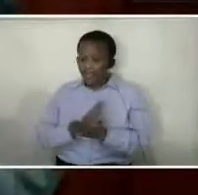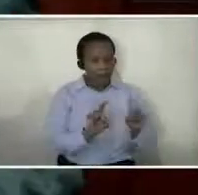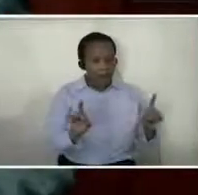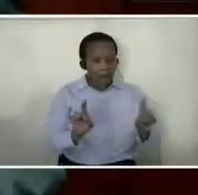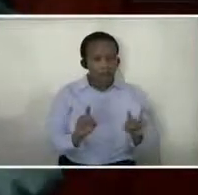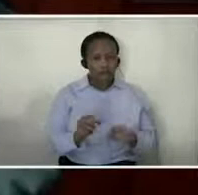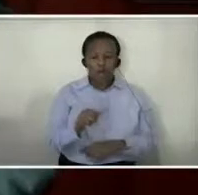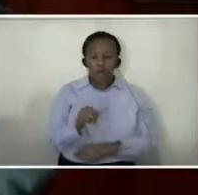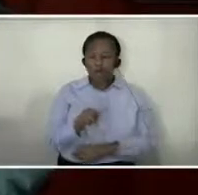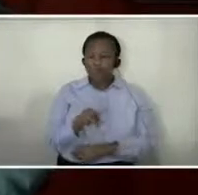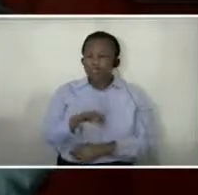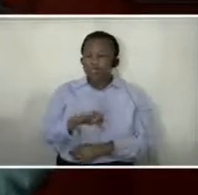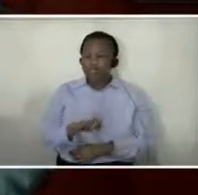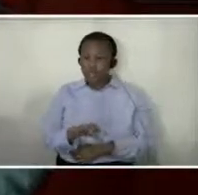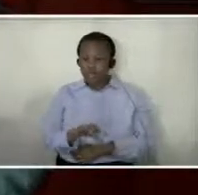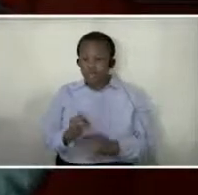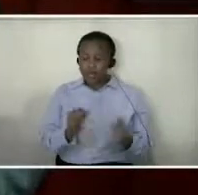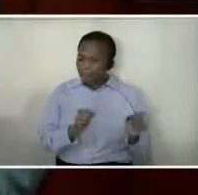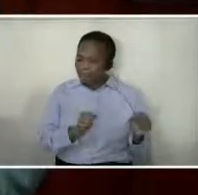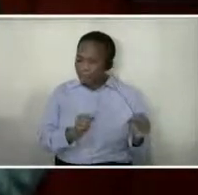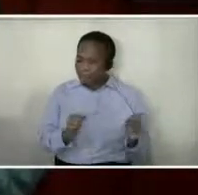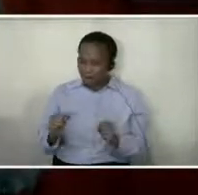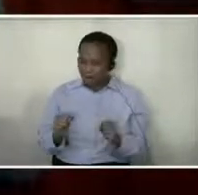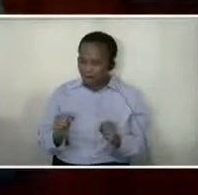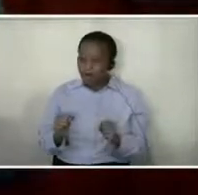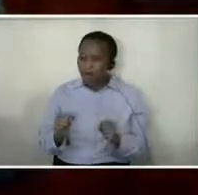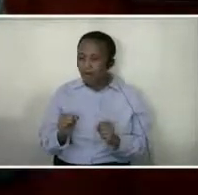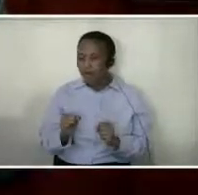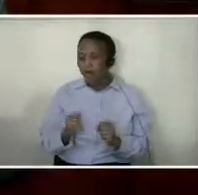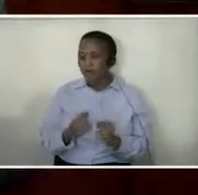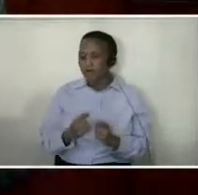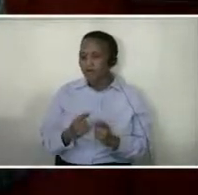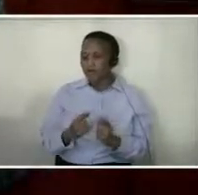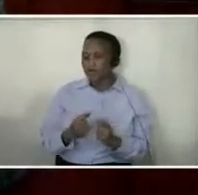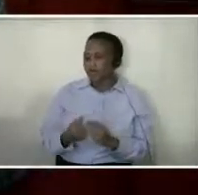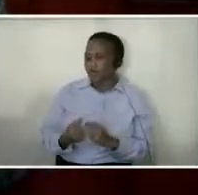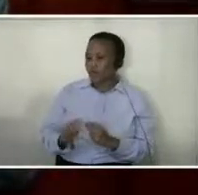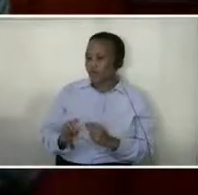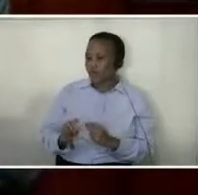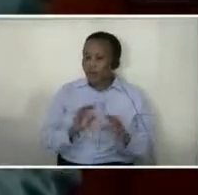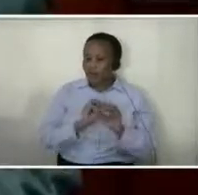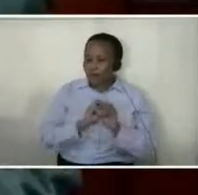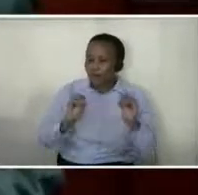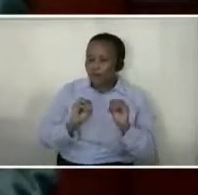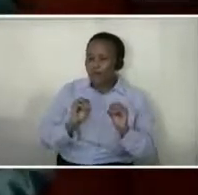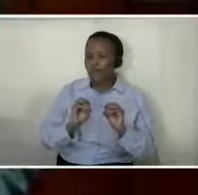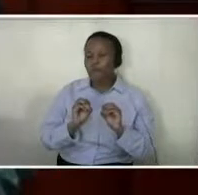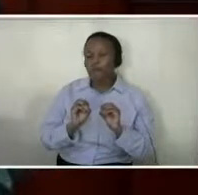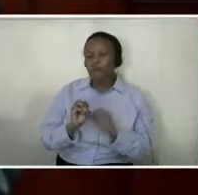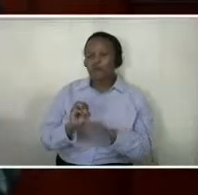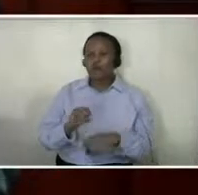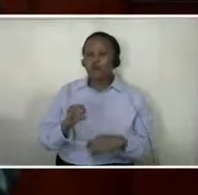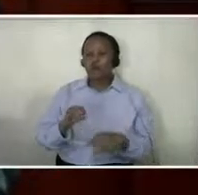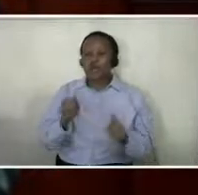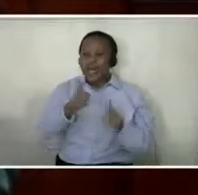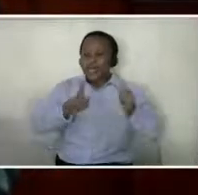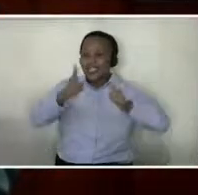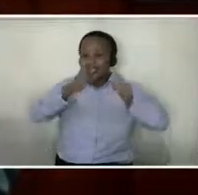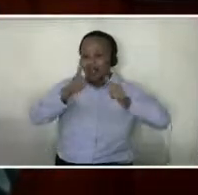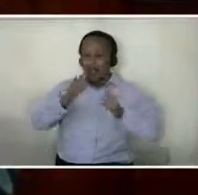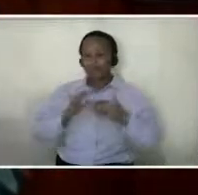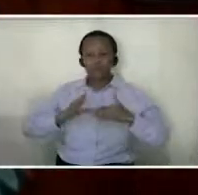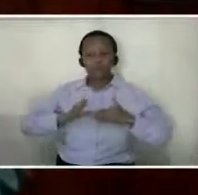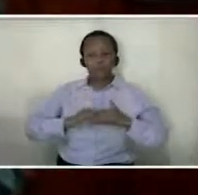municipalities, the ANC had to remain without executive committee members for the entire term